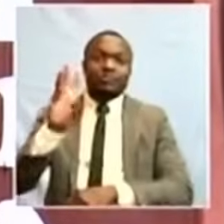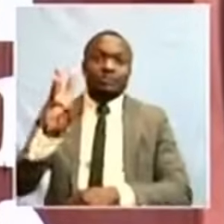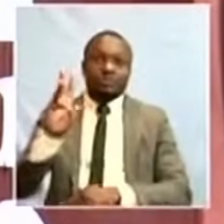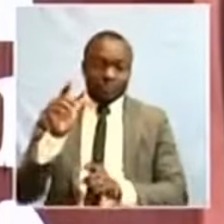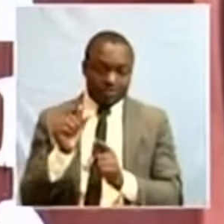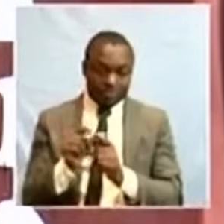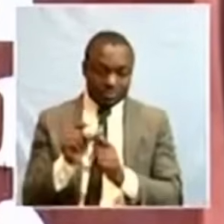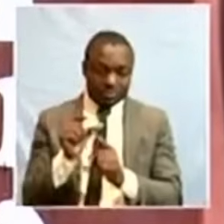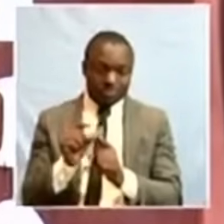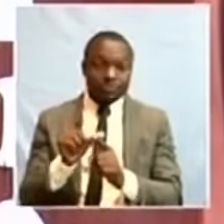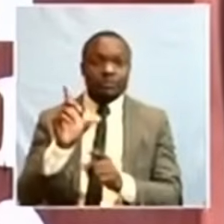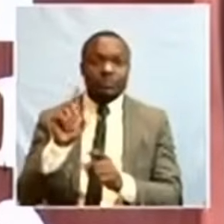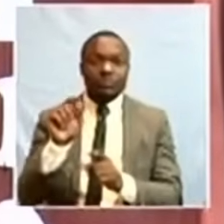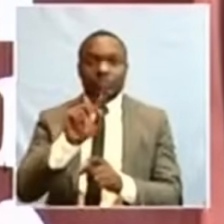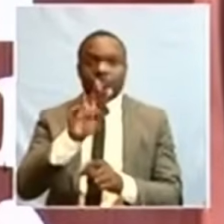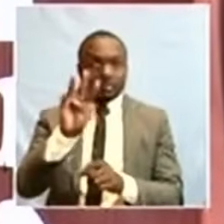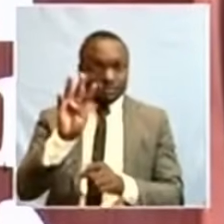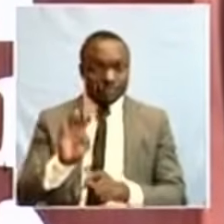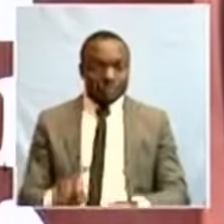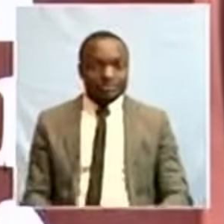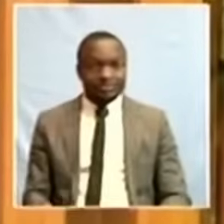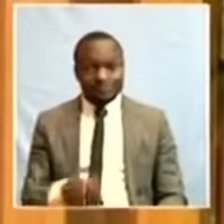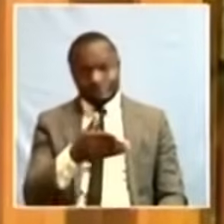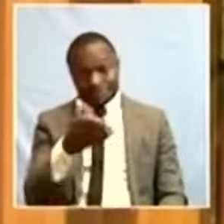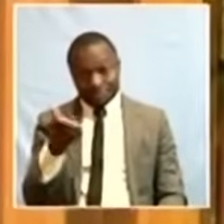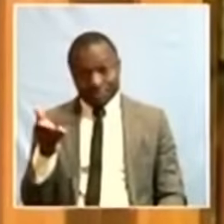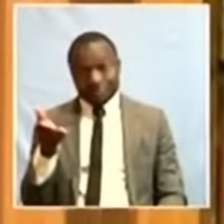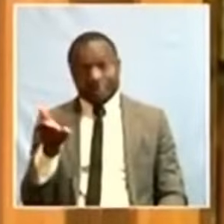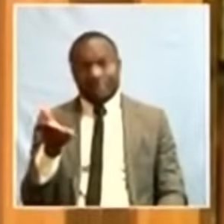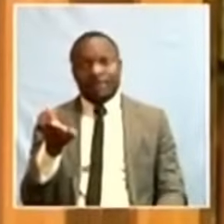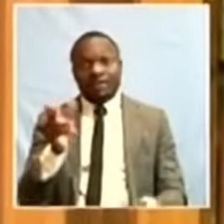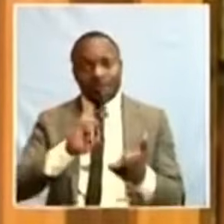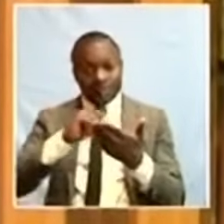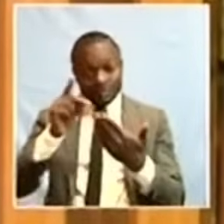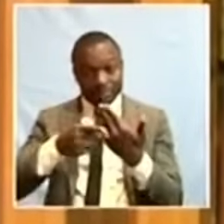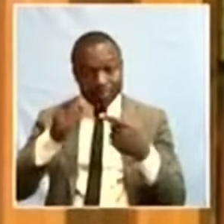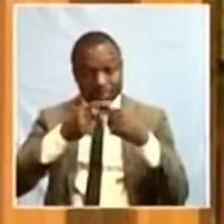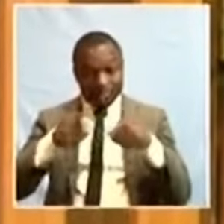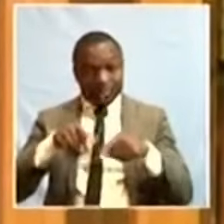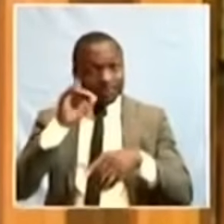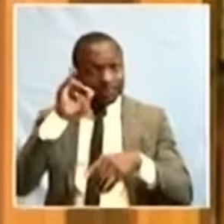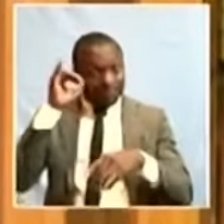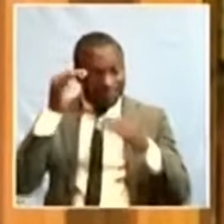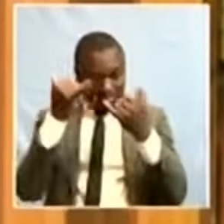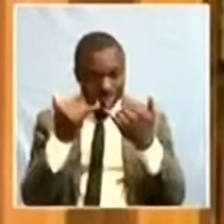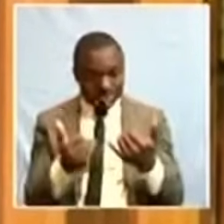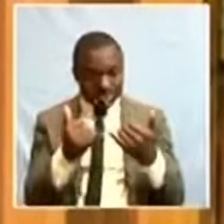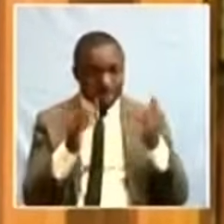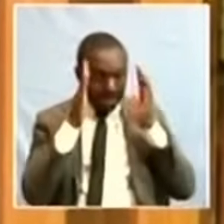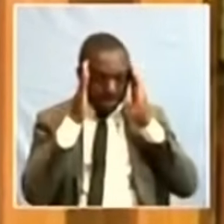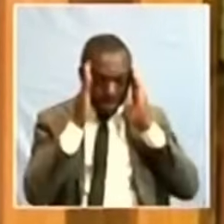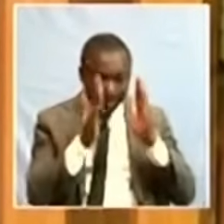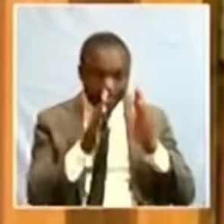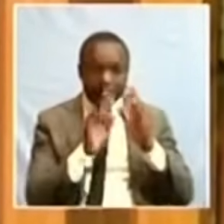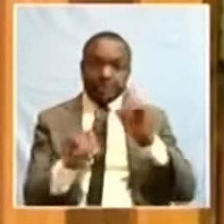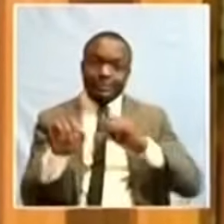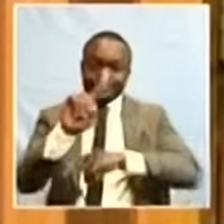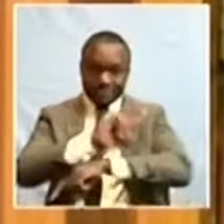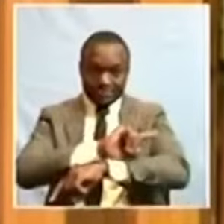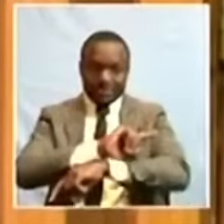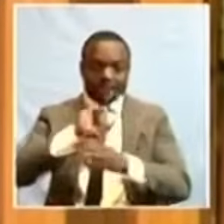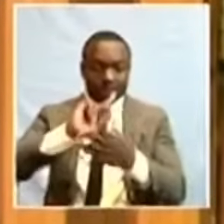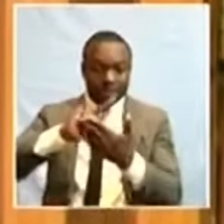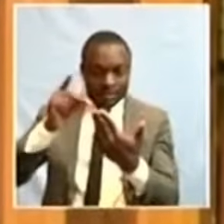December 2024. And so that's the business that was considered yesterday. We now shift our attention to today's order